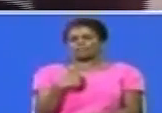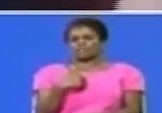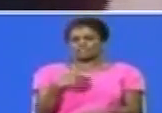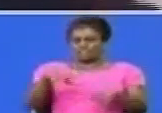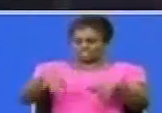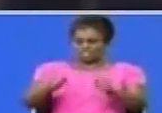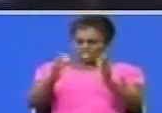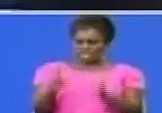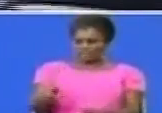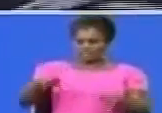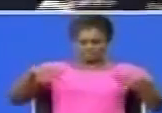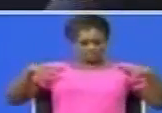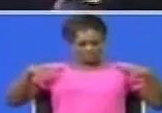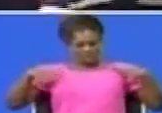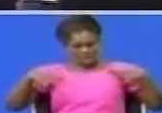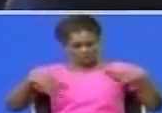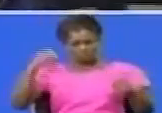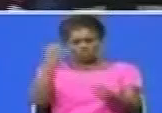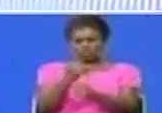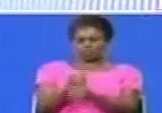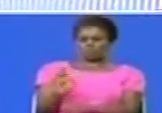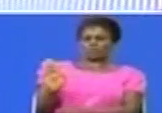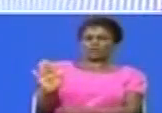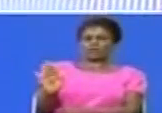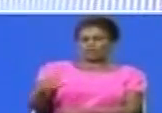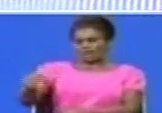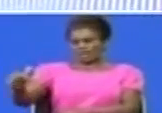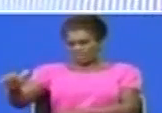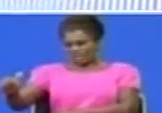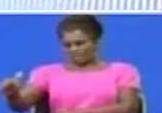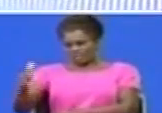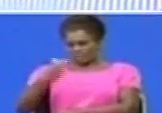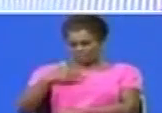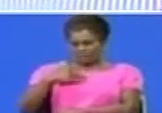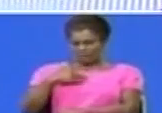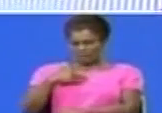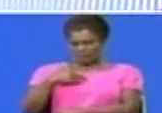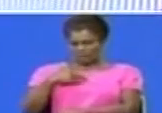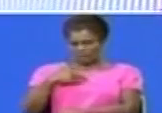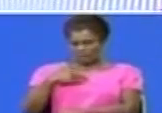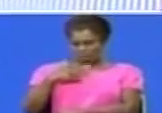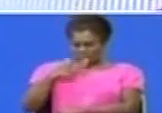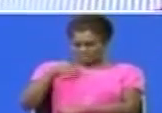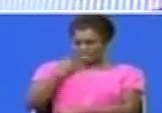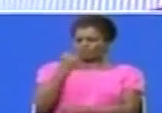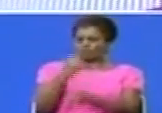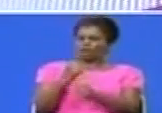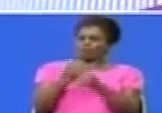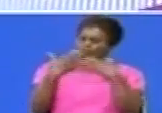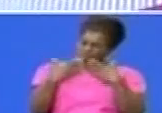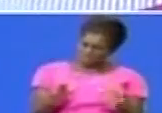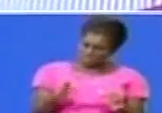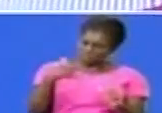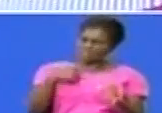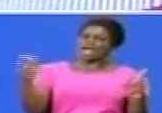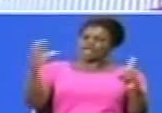he said he was proud of his track record at the federation. I've done my part. I've finished my part. Whatever I've been